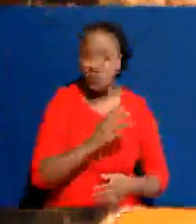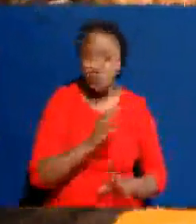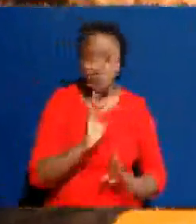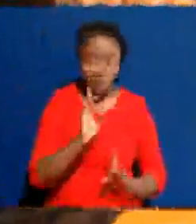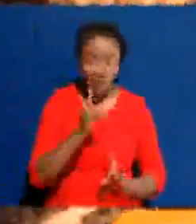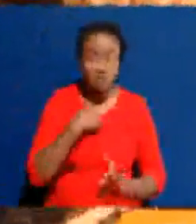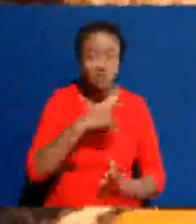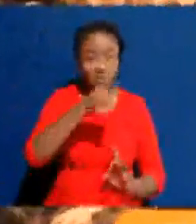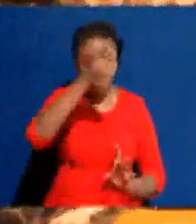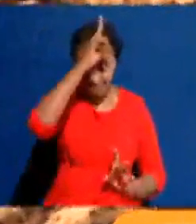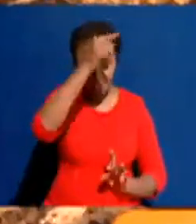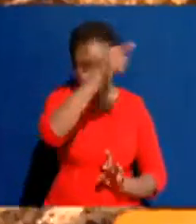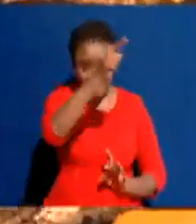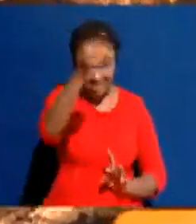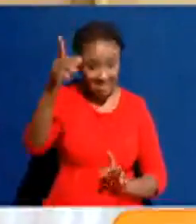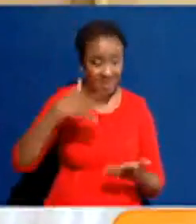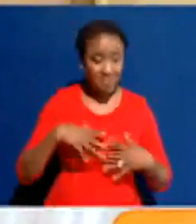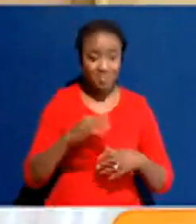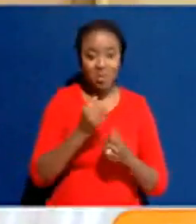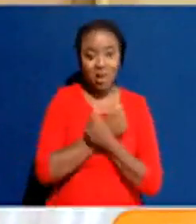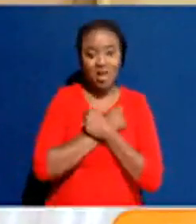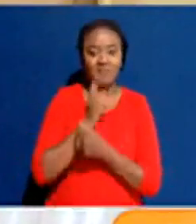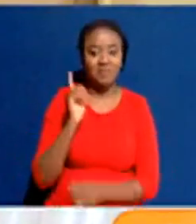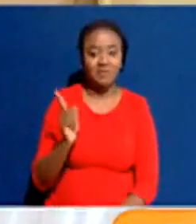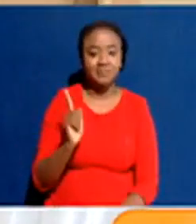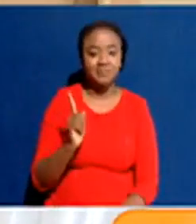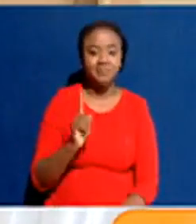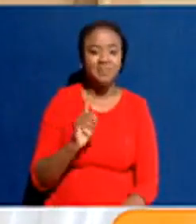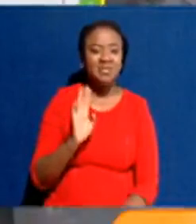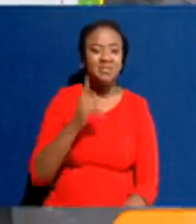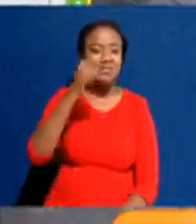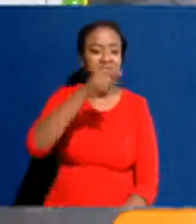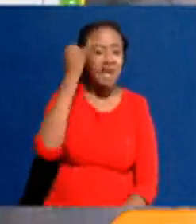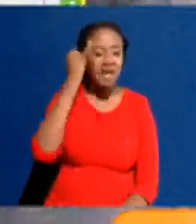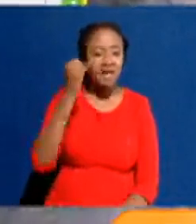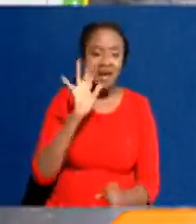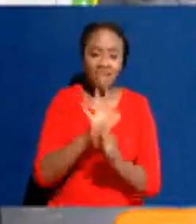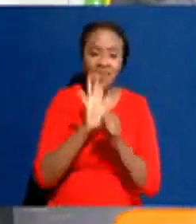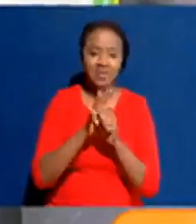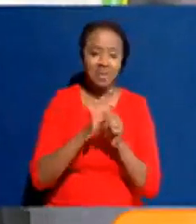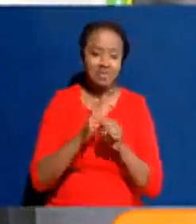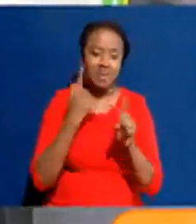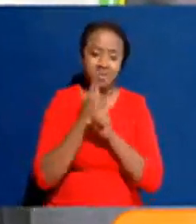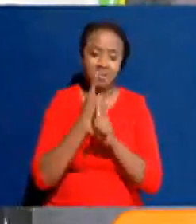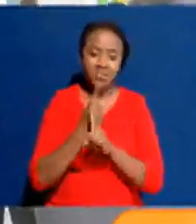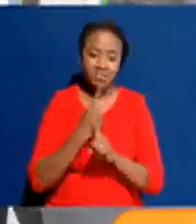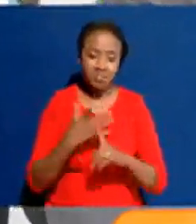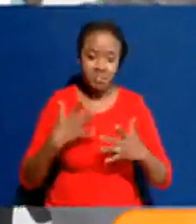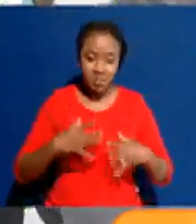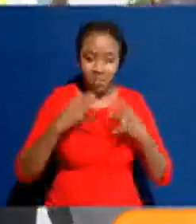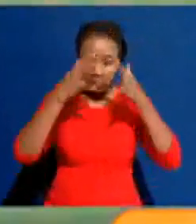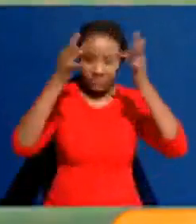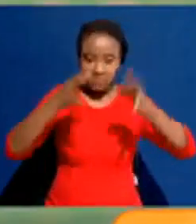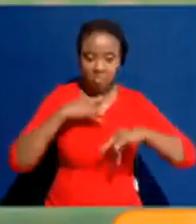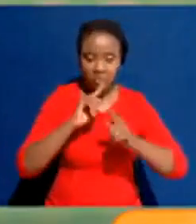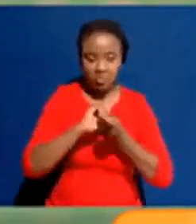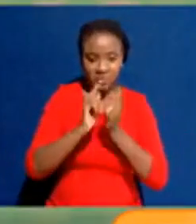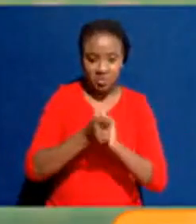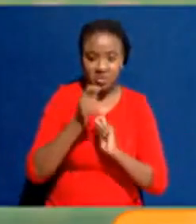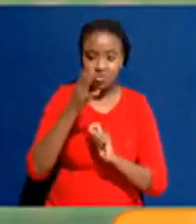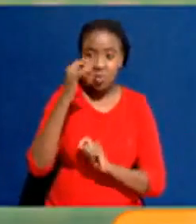rural households in the country. It is this notion that farmers and other sector players are keen to change when the